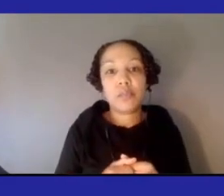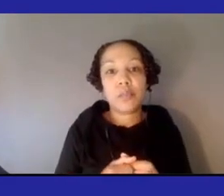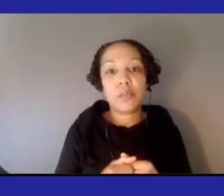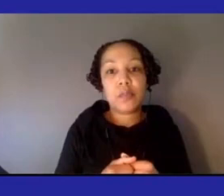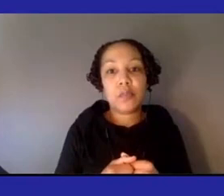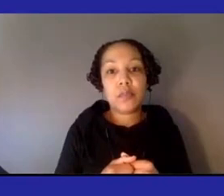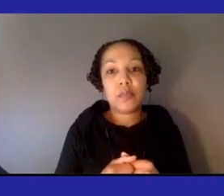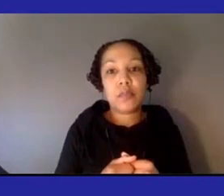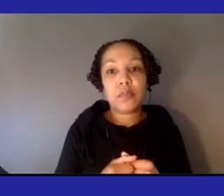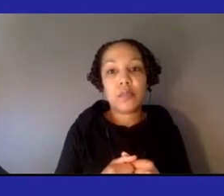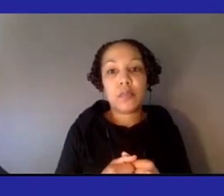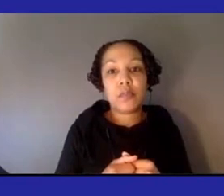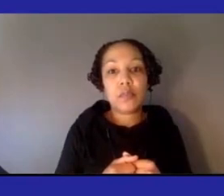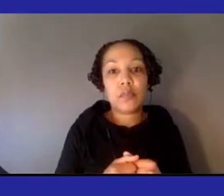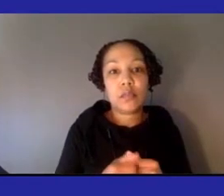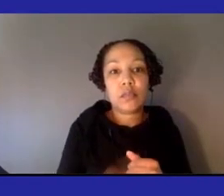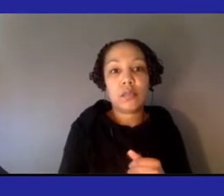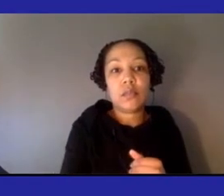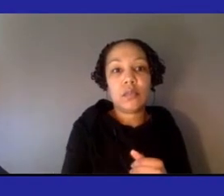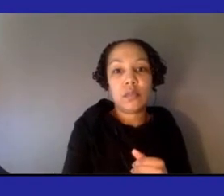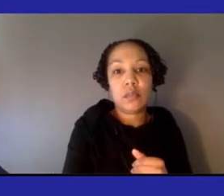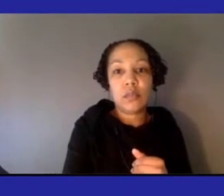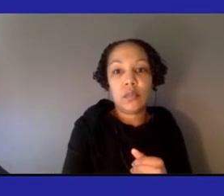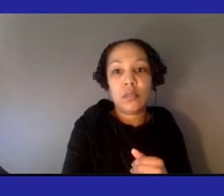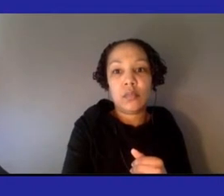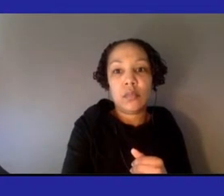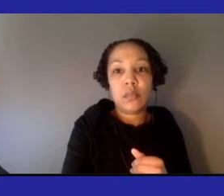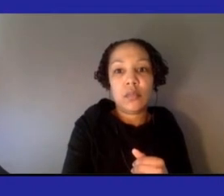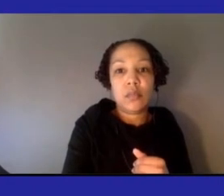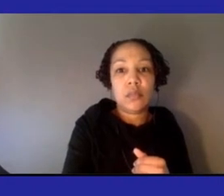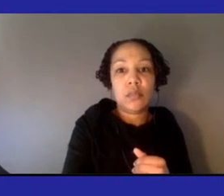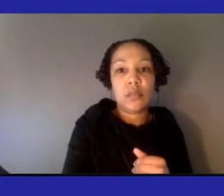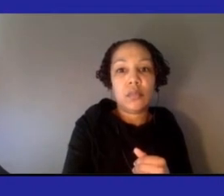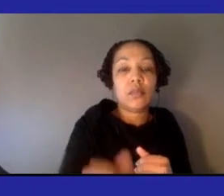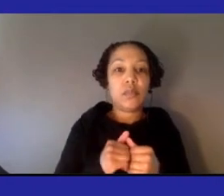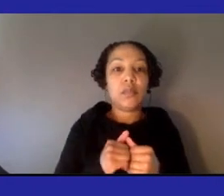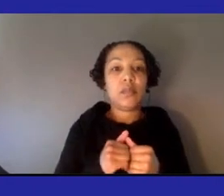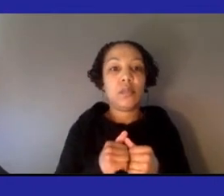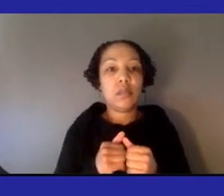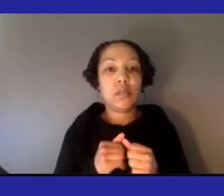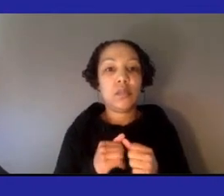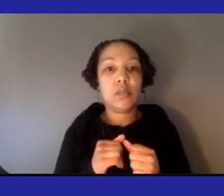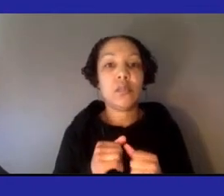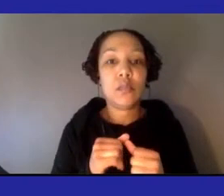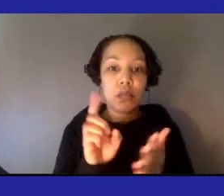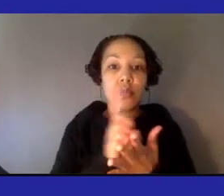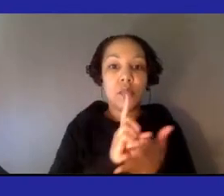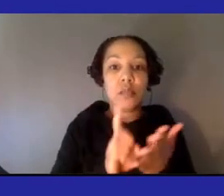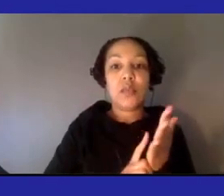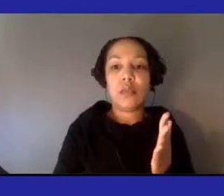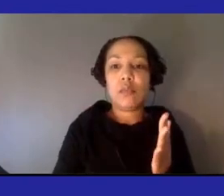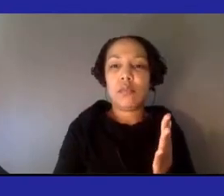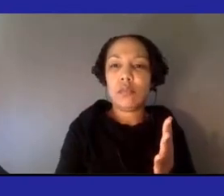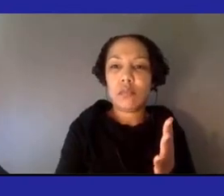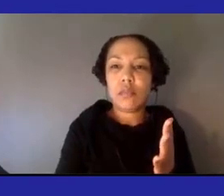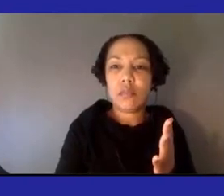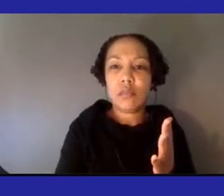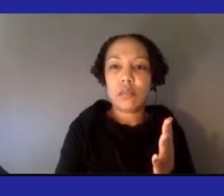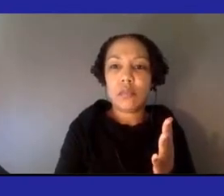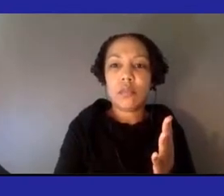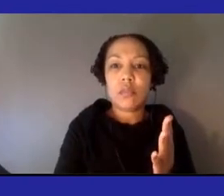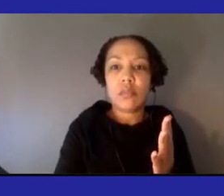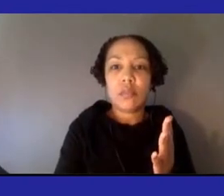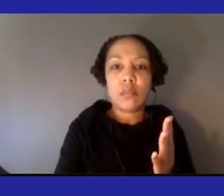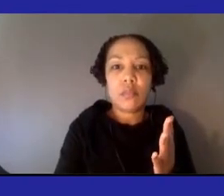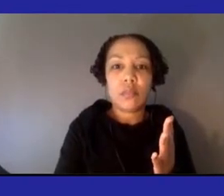Thank you. Next resolution is authorizing New York City Health and Hospitals Corporation to execute a design build contract with Suite Group of New York City LLC